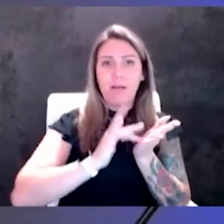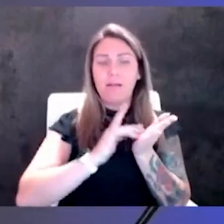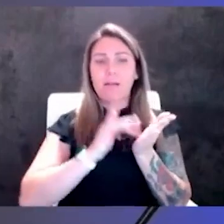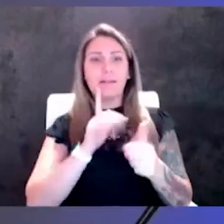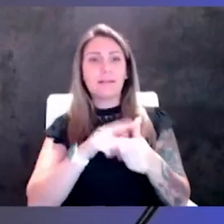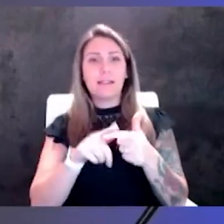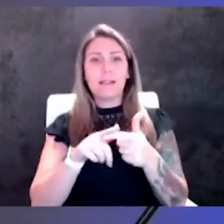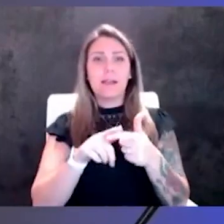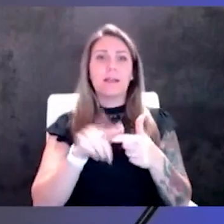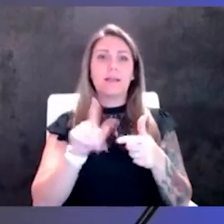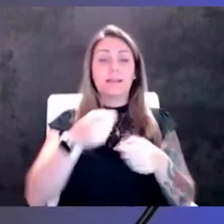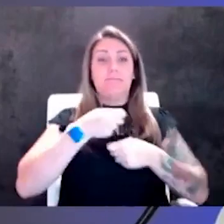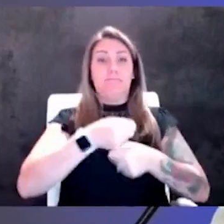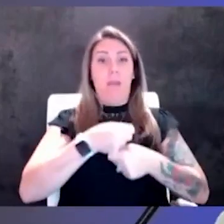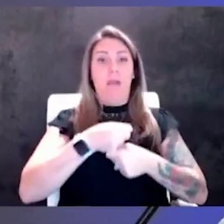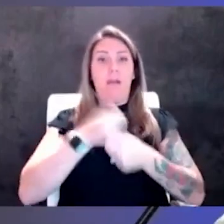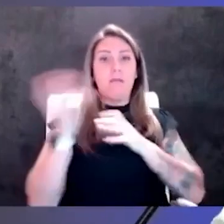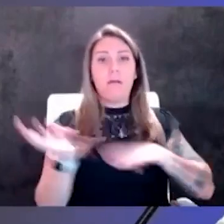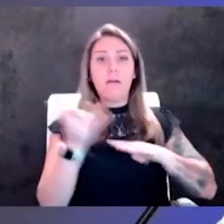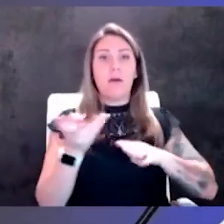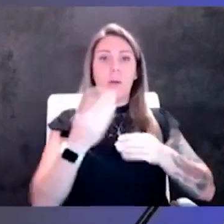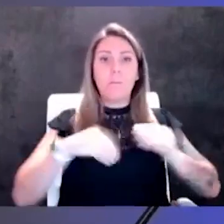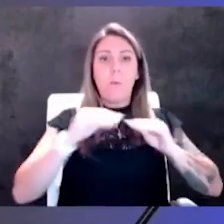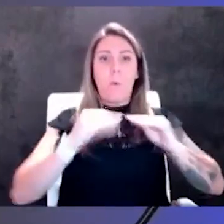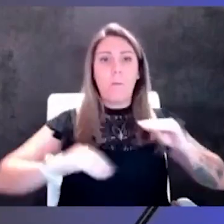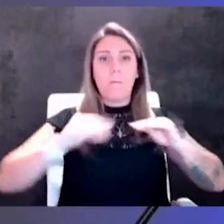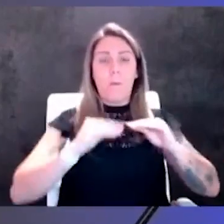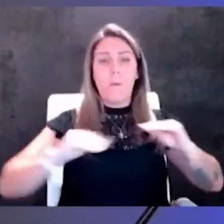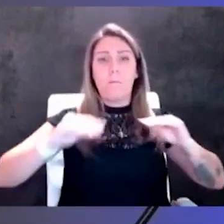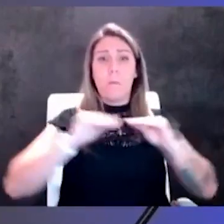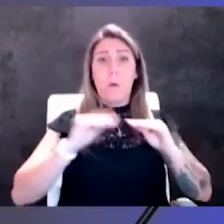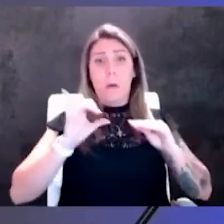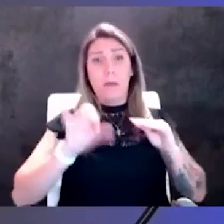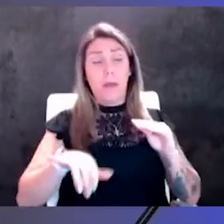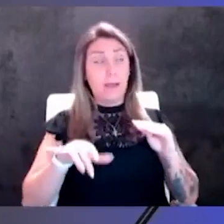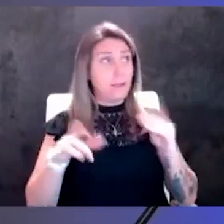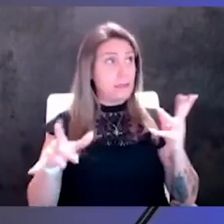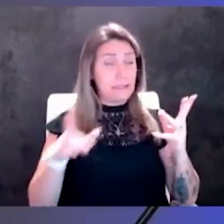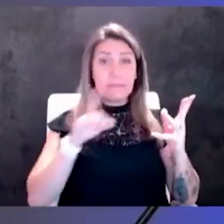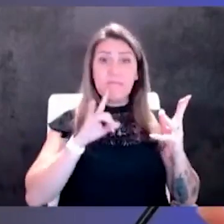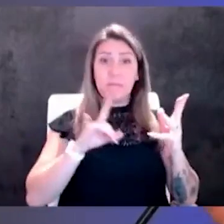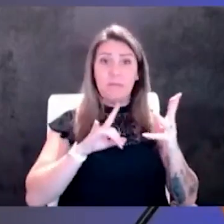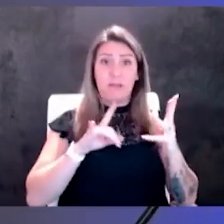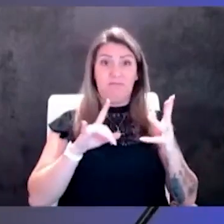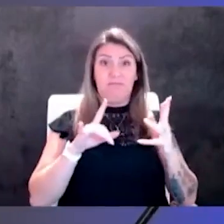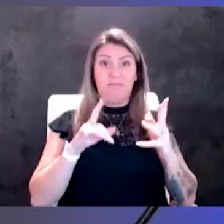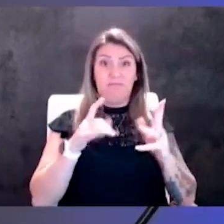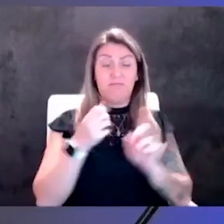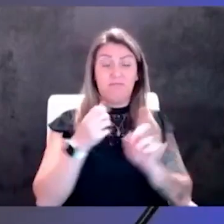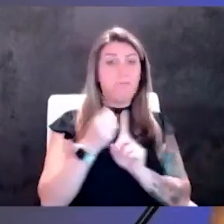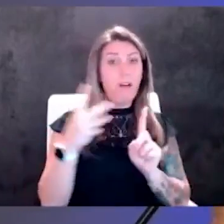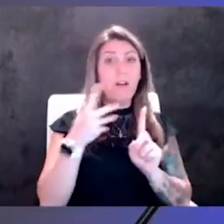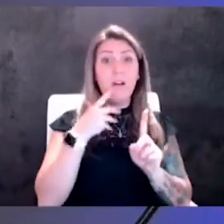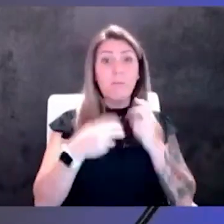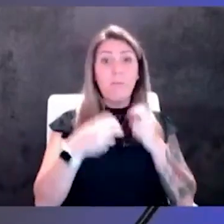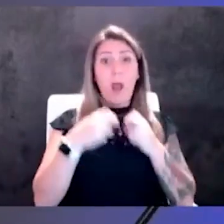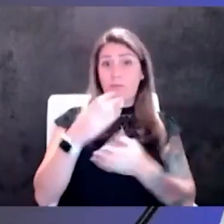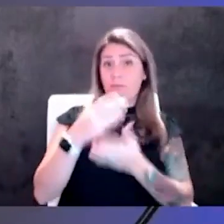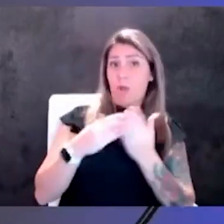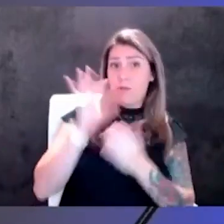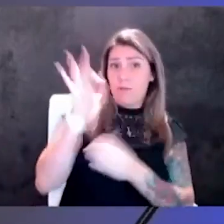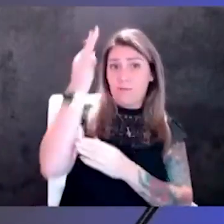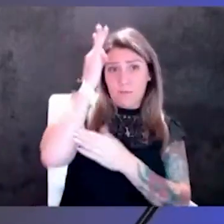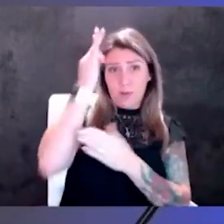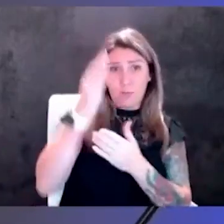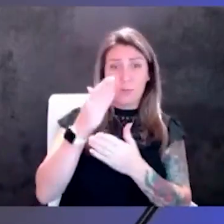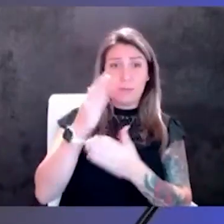and more and more and more. In fact, this is such a growing problem that the part of the federal government that I work part-time in,